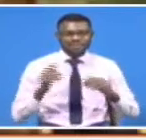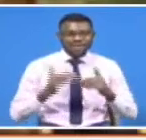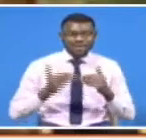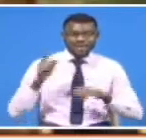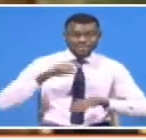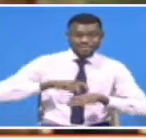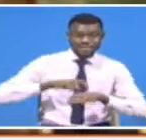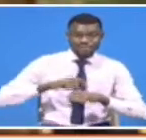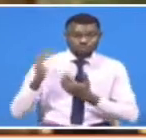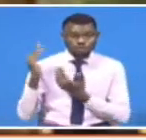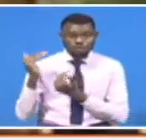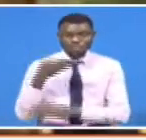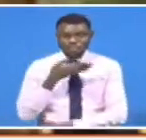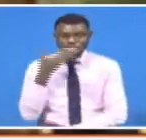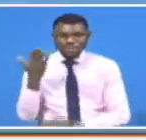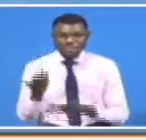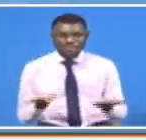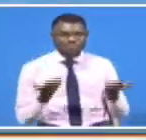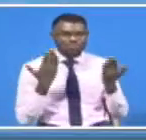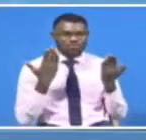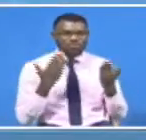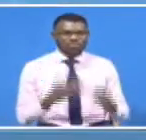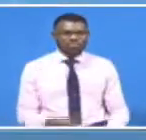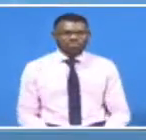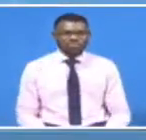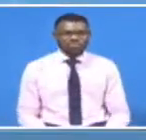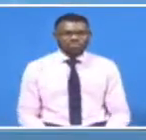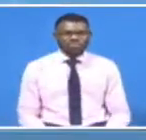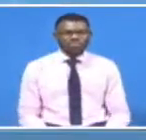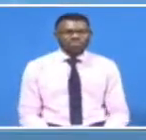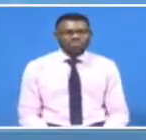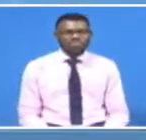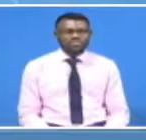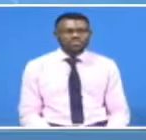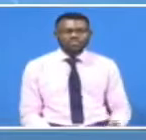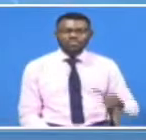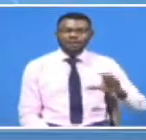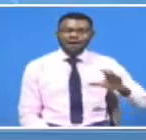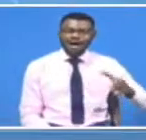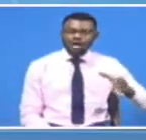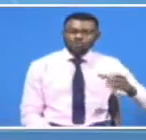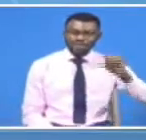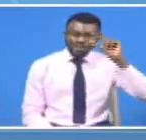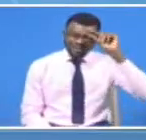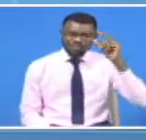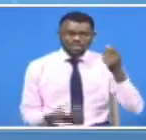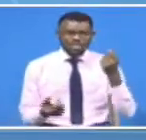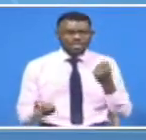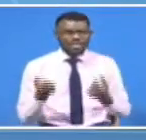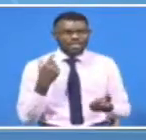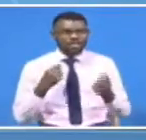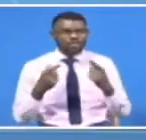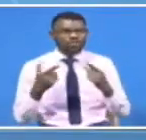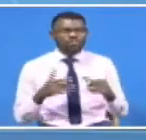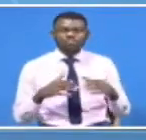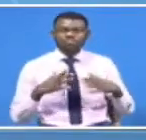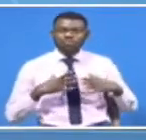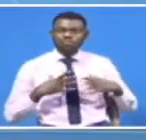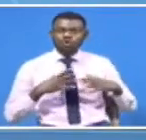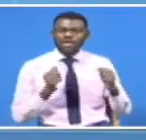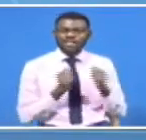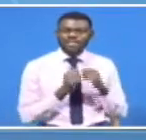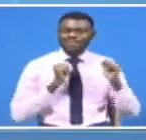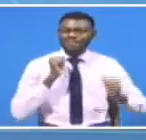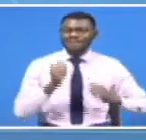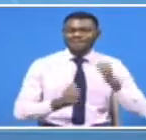better kushinda yule imekuwa size. So now the county government of Kericho has flagged off a team of 10 athletes who will